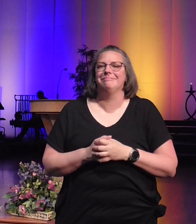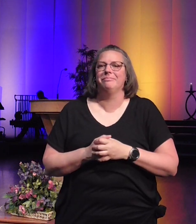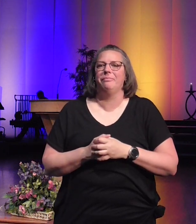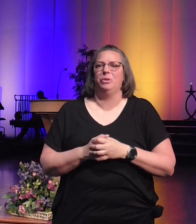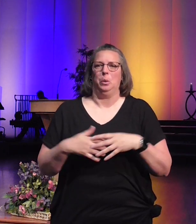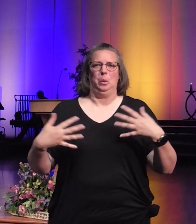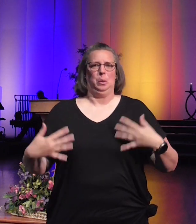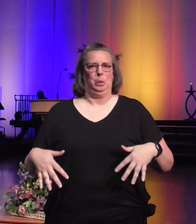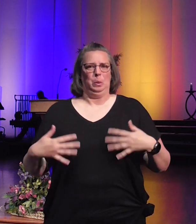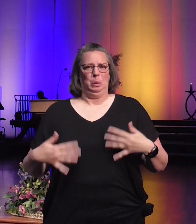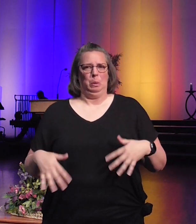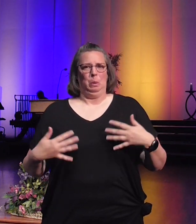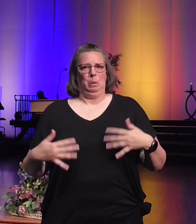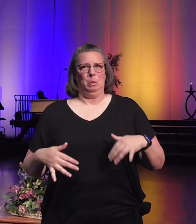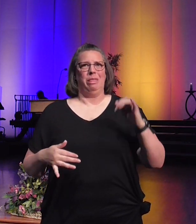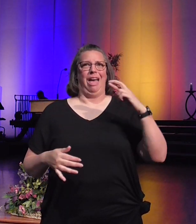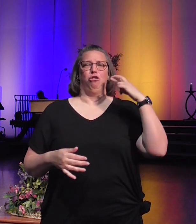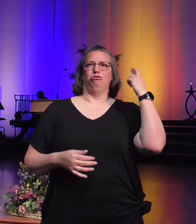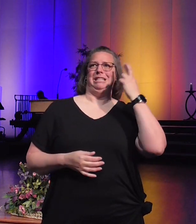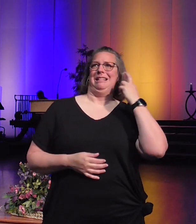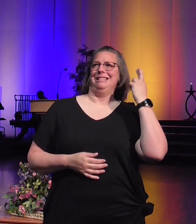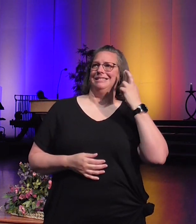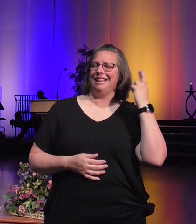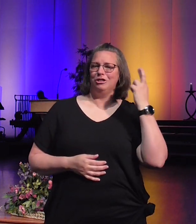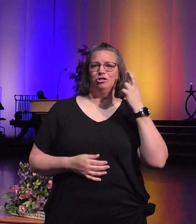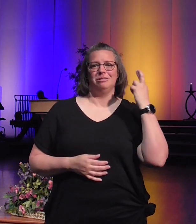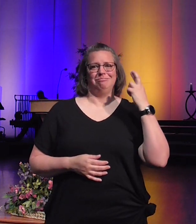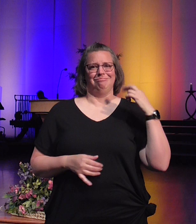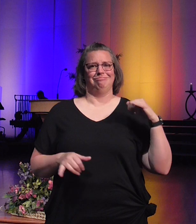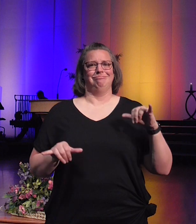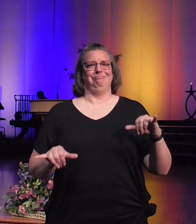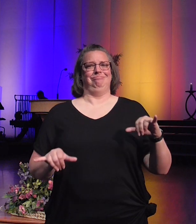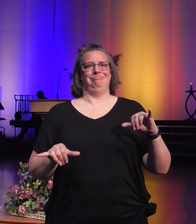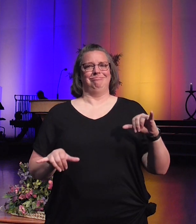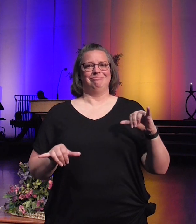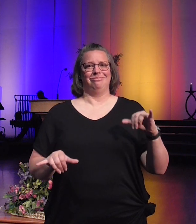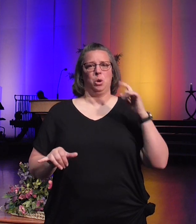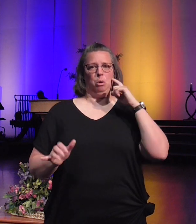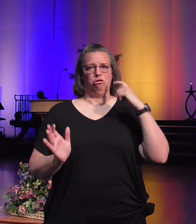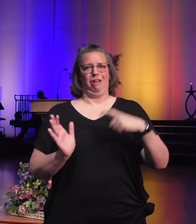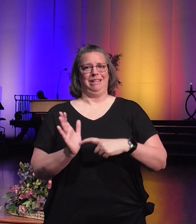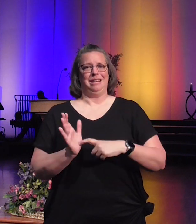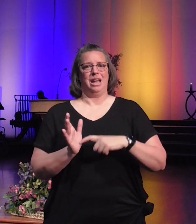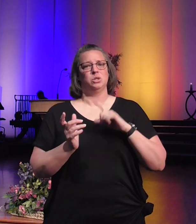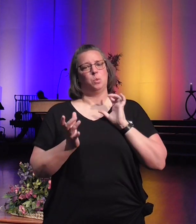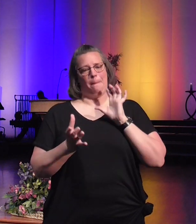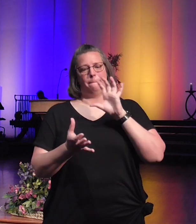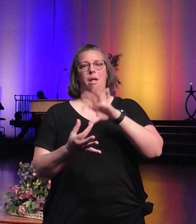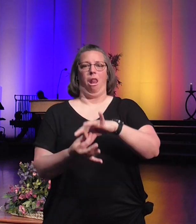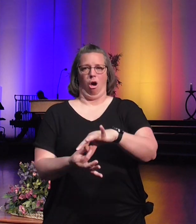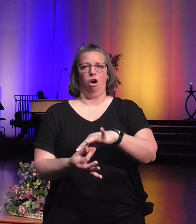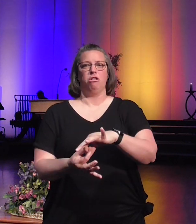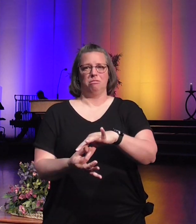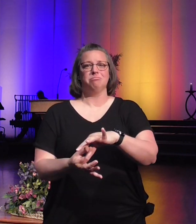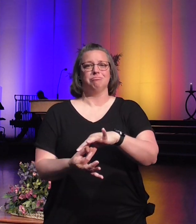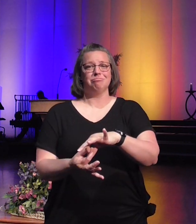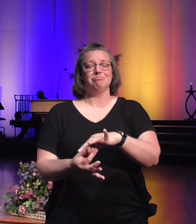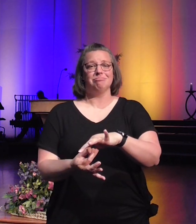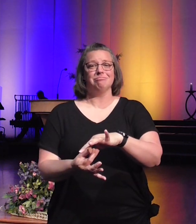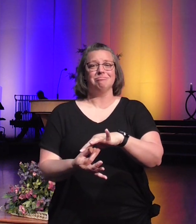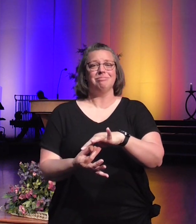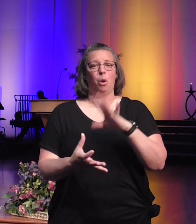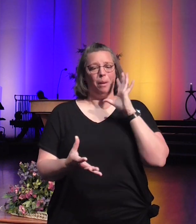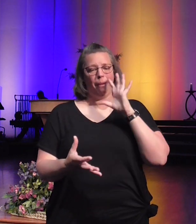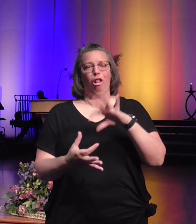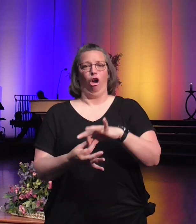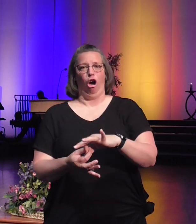And it's in that realization that we also recognize that we belong. We